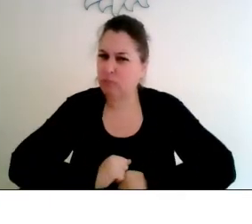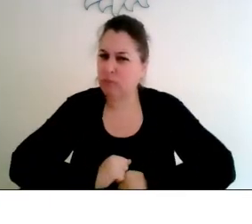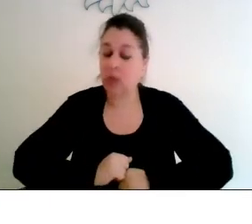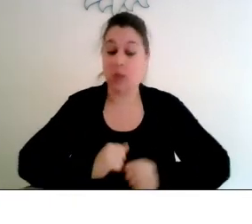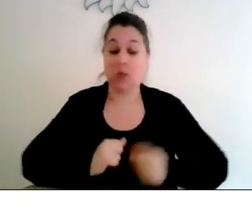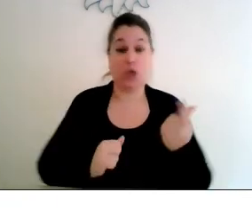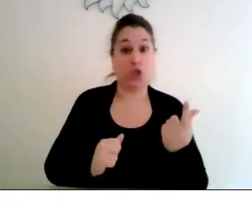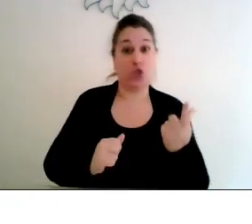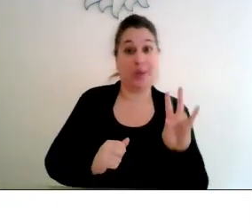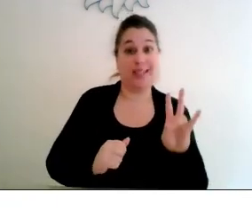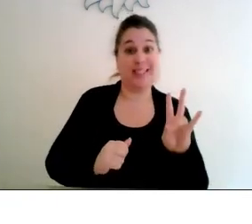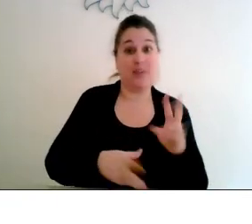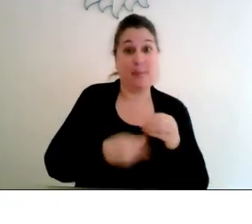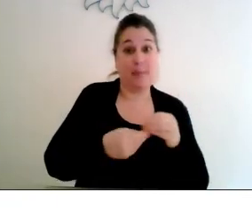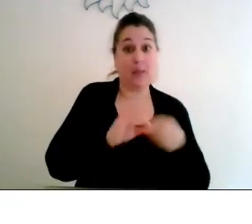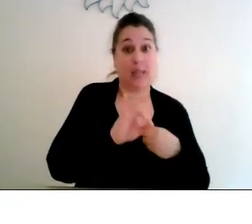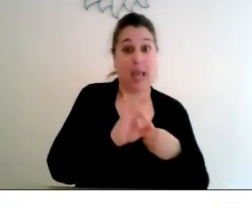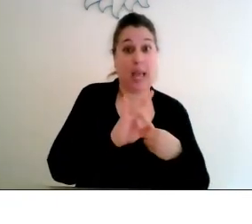minus 16?